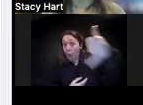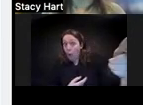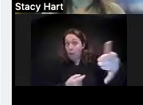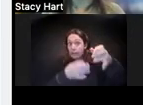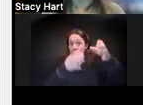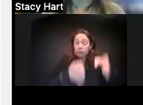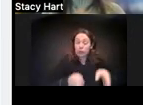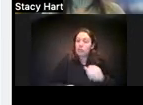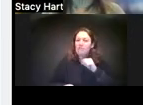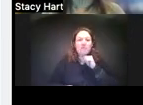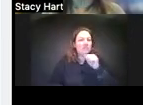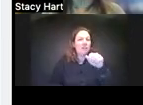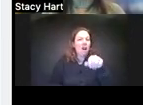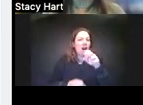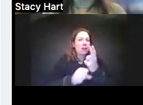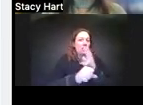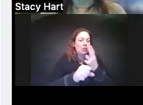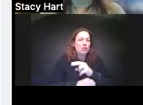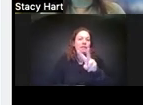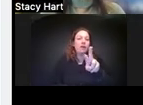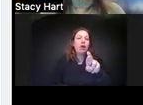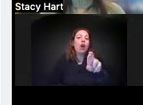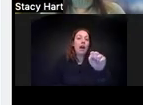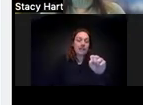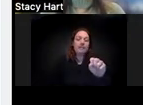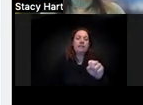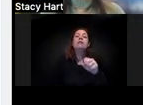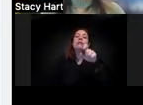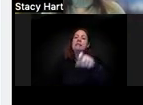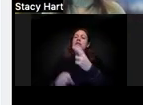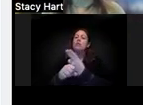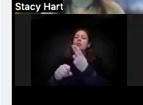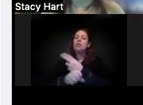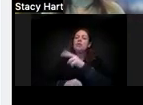be using video remote interpreting. Next slide.